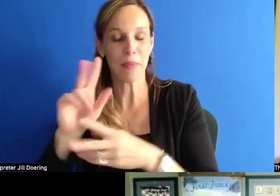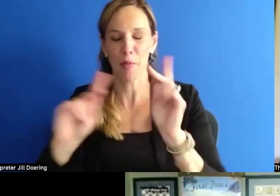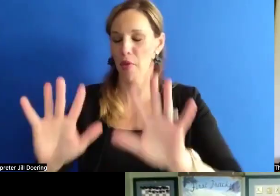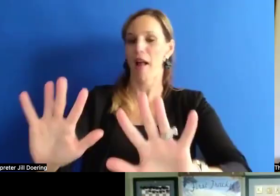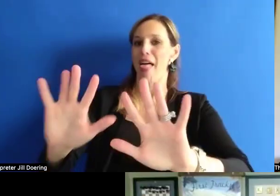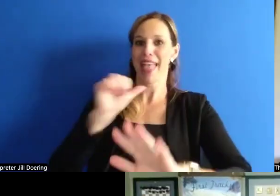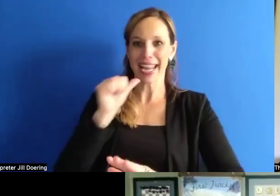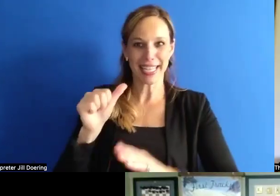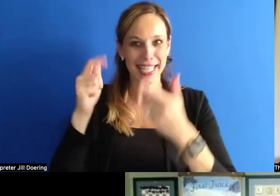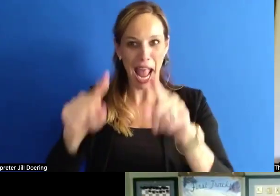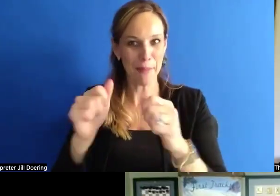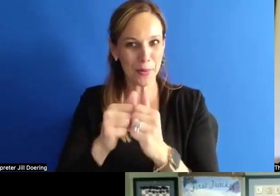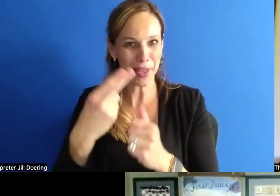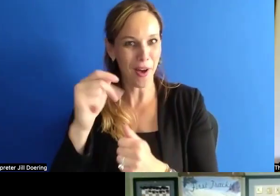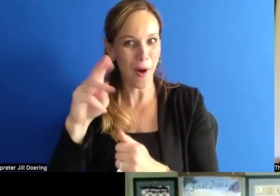was cool.